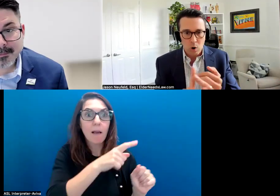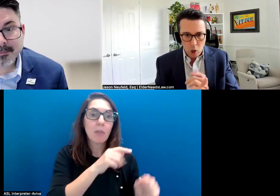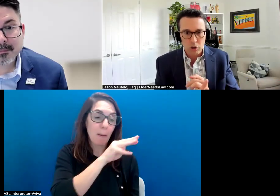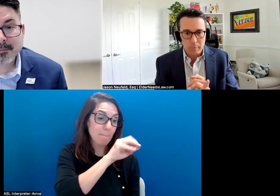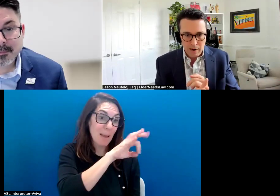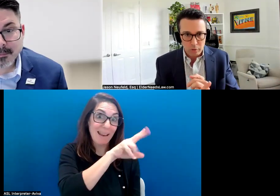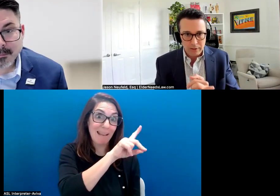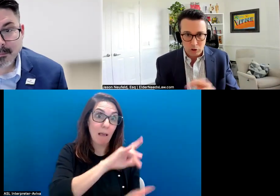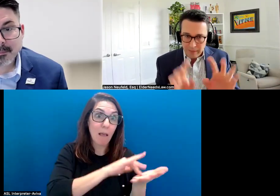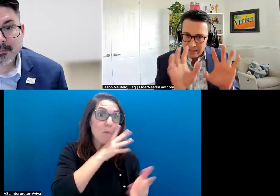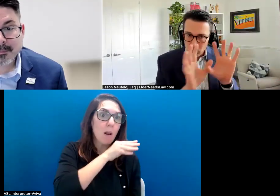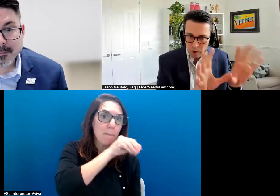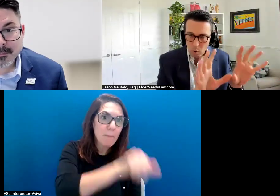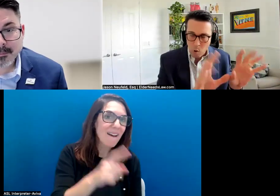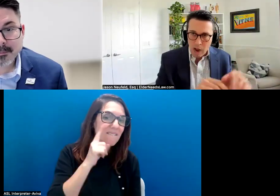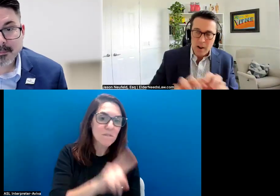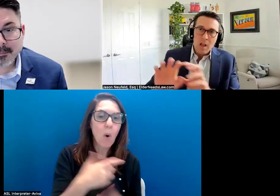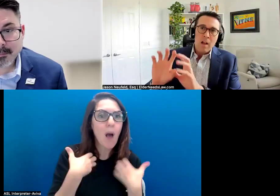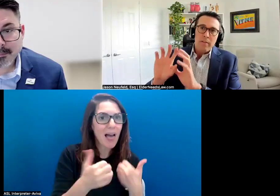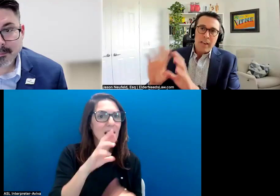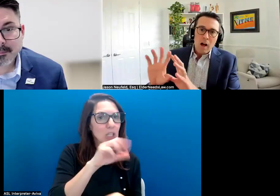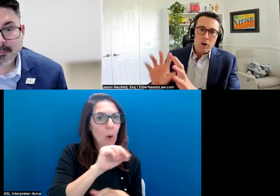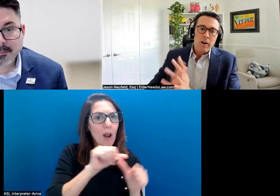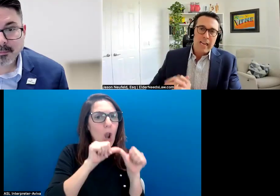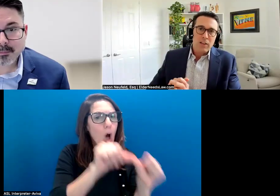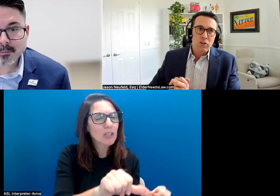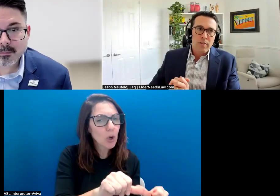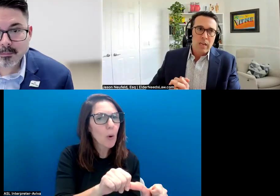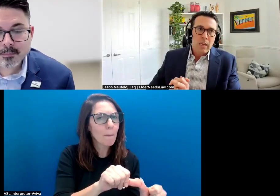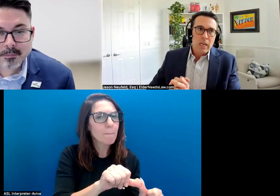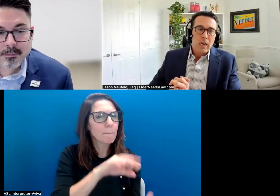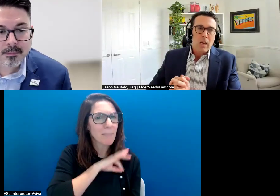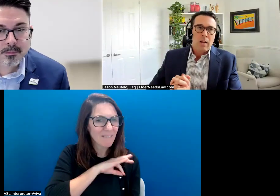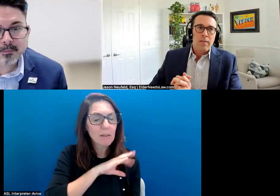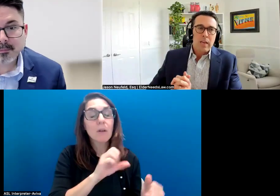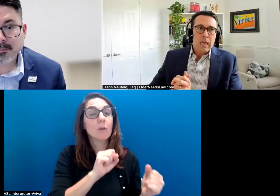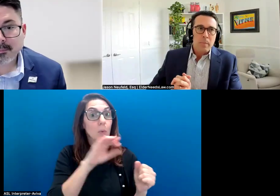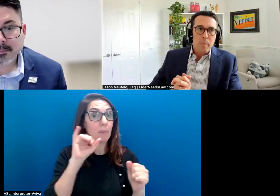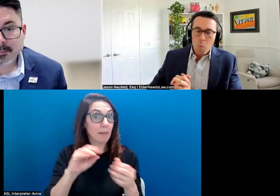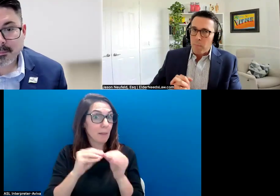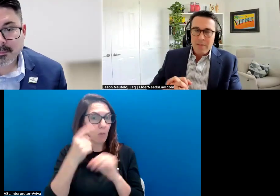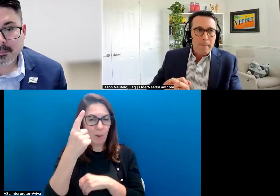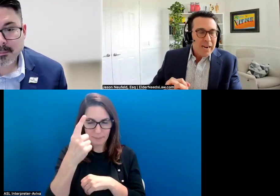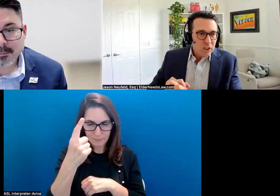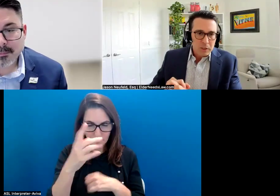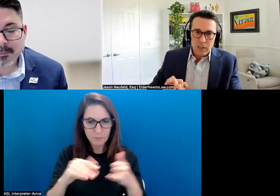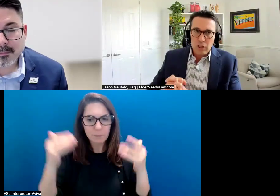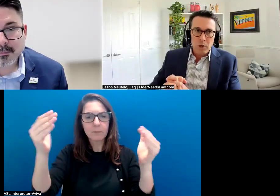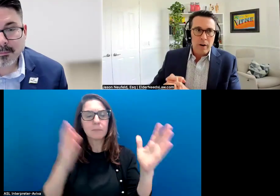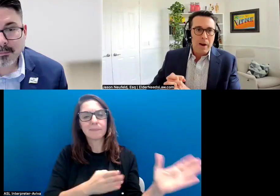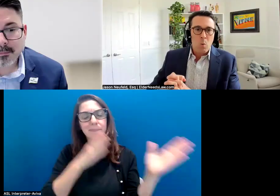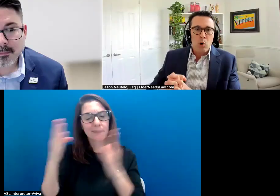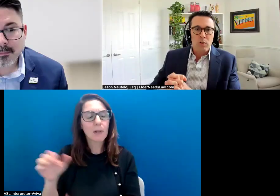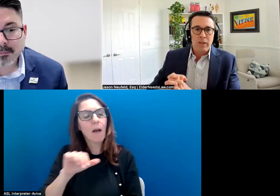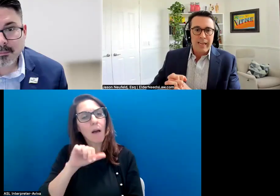expenses or long-term care expenses. So that's number one. The other is the the probably the biggest